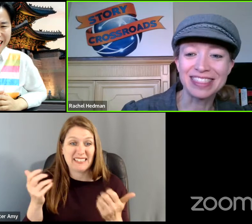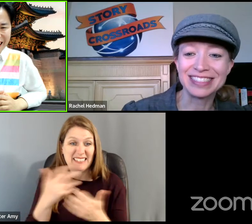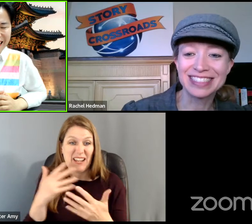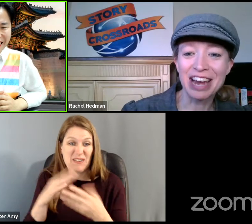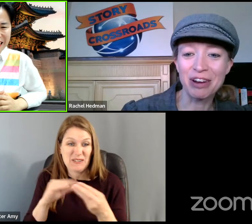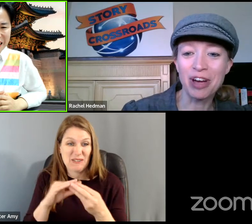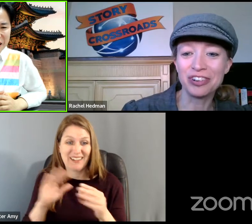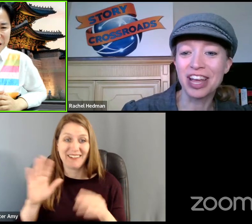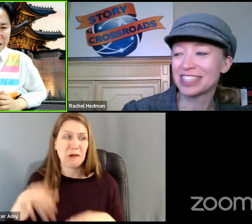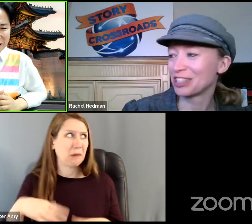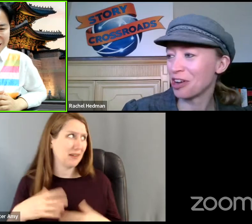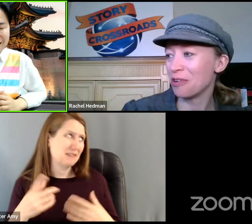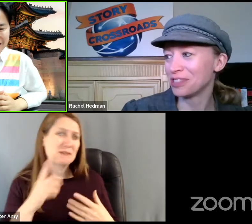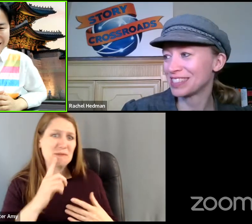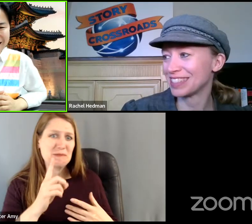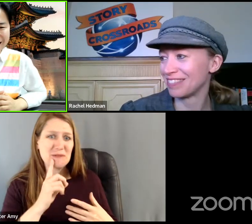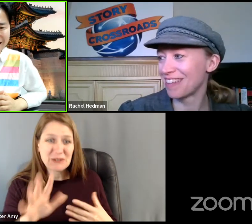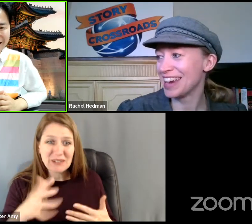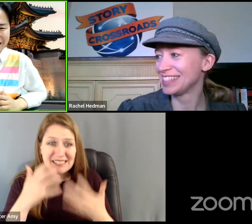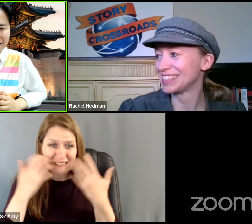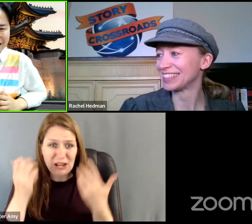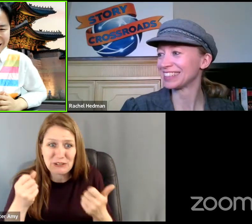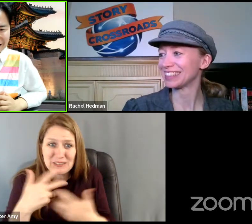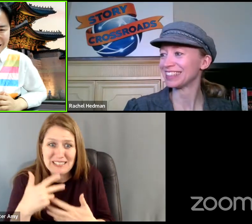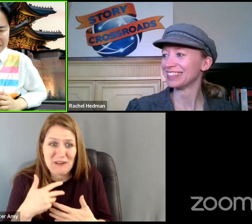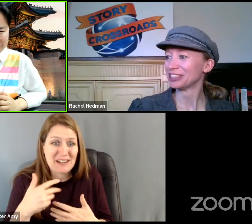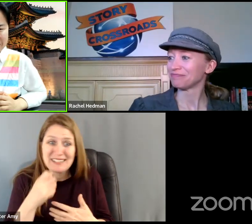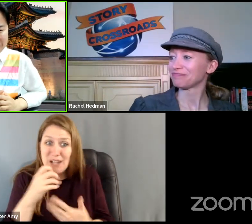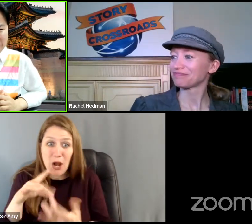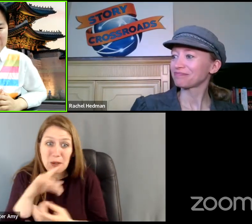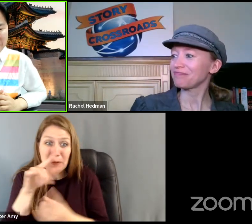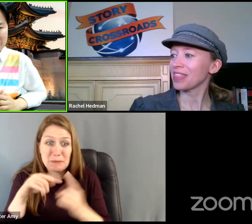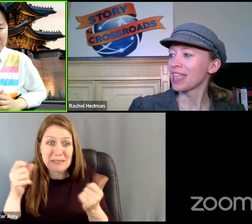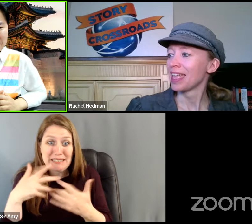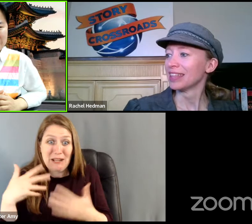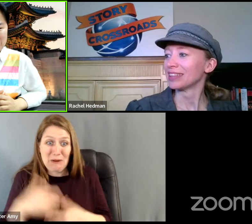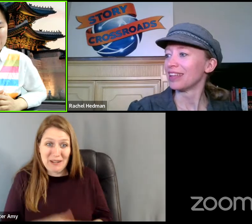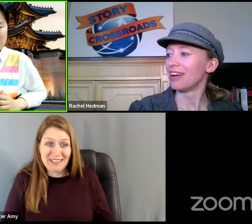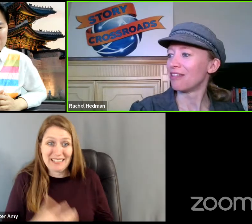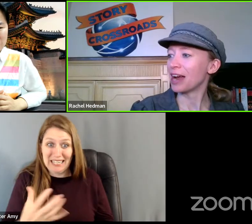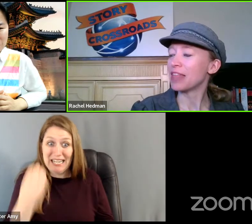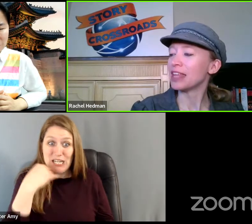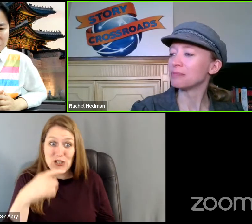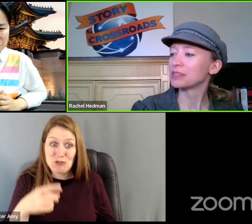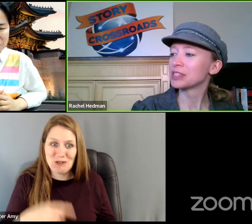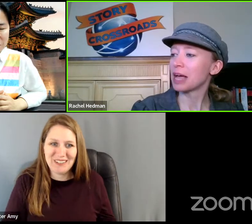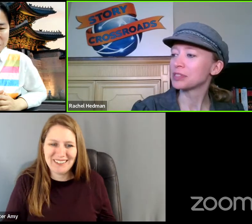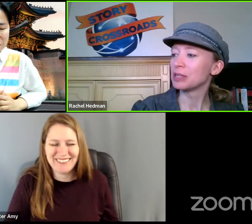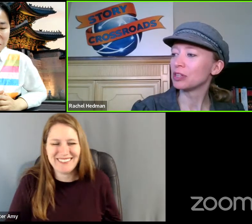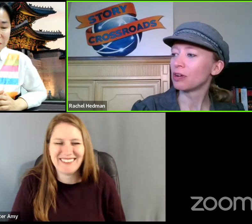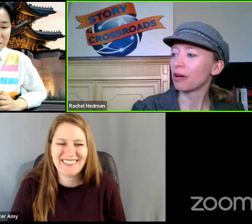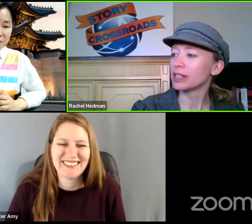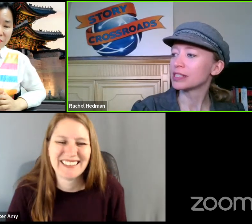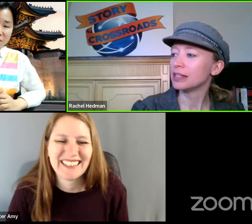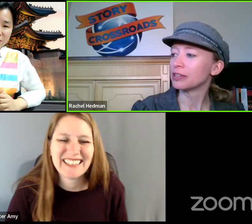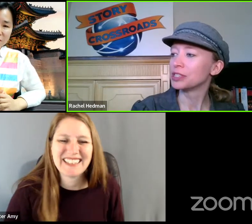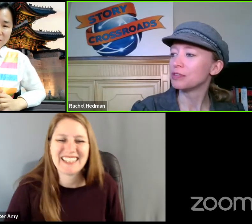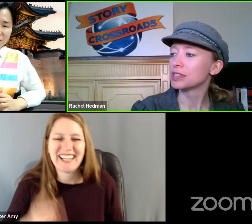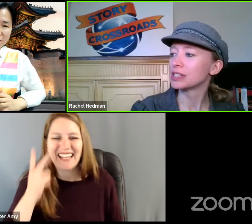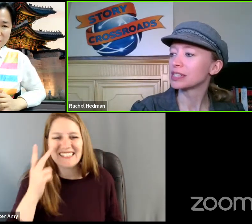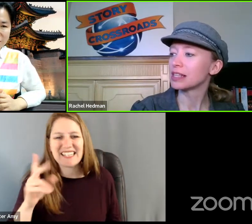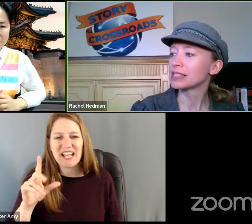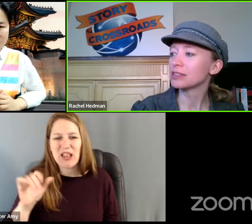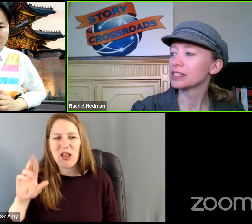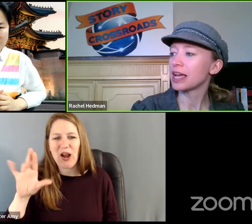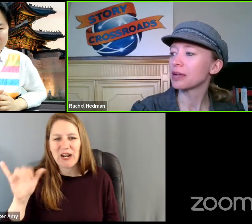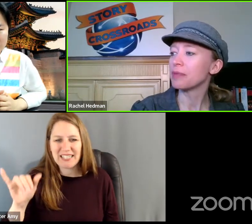can make you scary, whether or not it's a ghost, right? Yes. All right. And then I'm seeing what Laurie is saying here too,